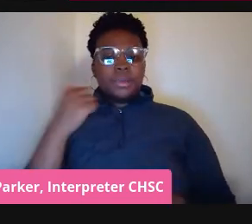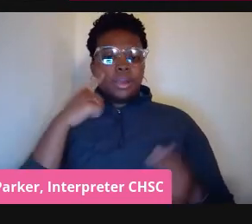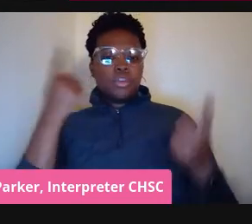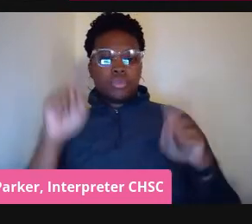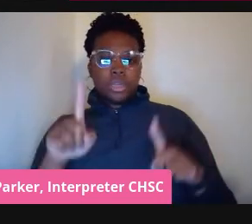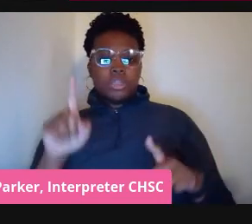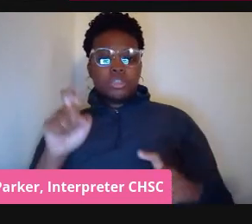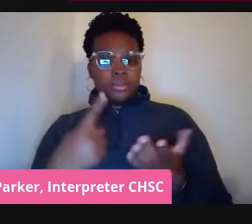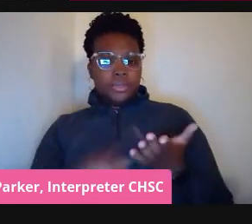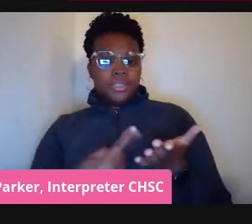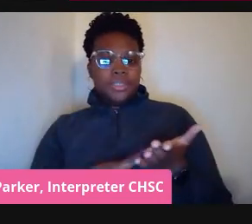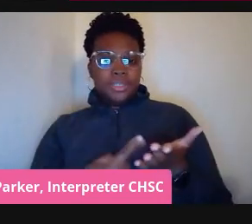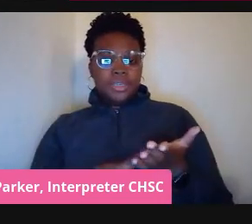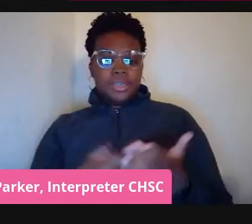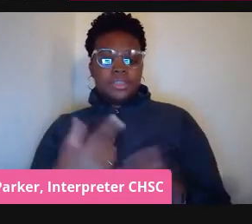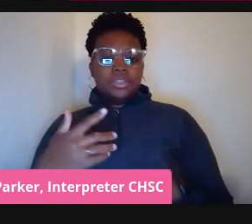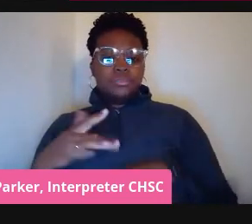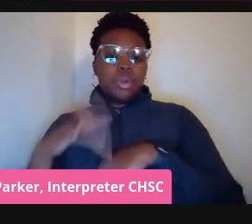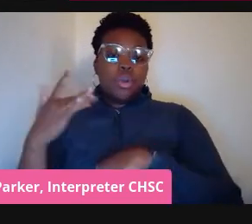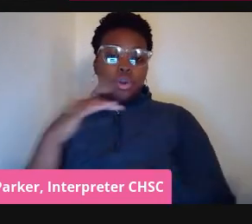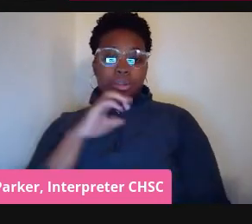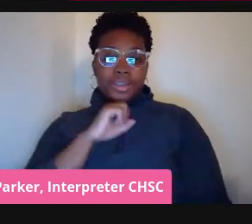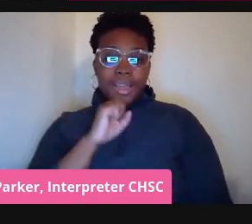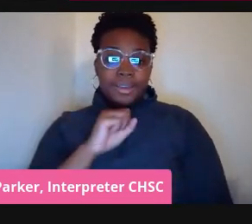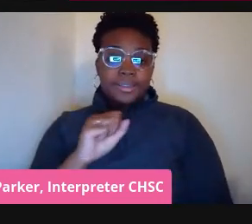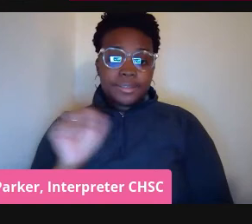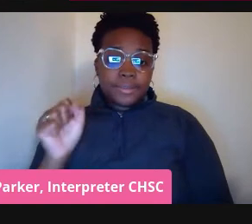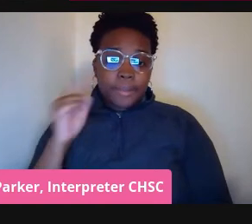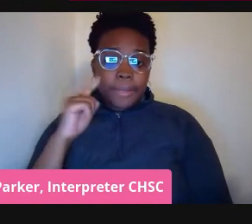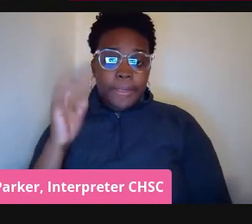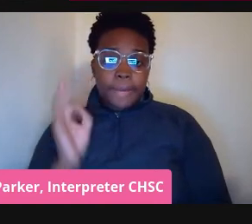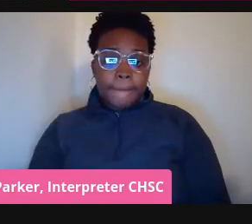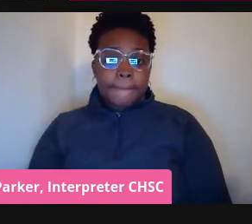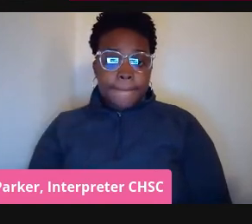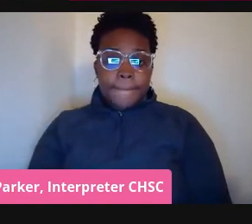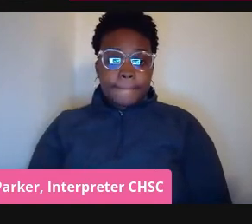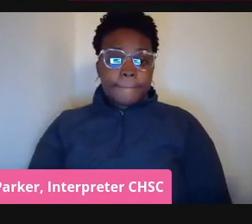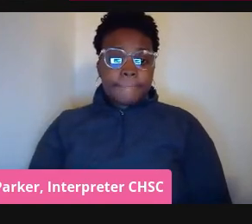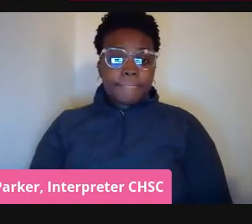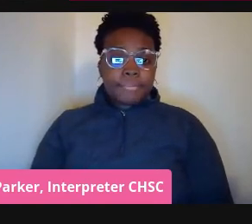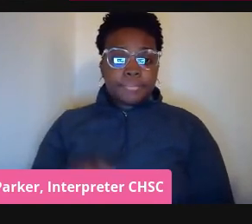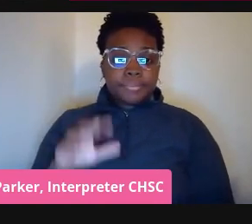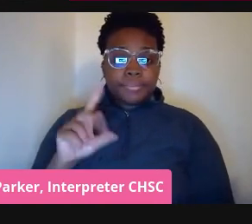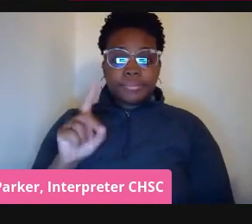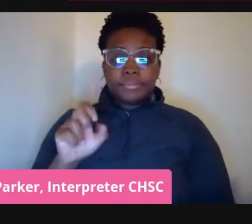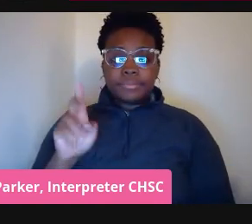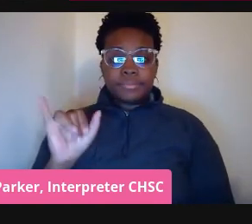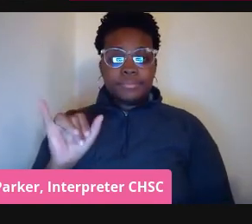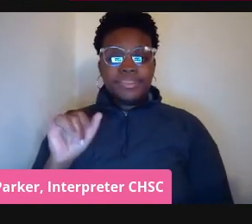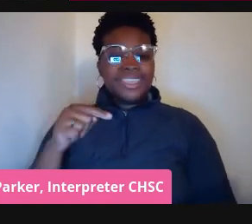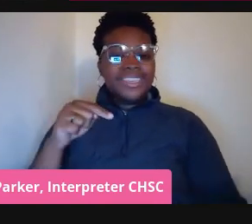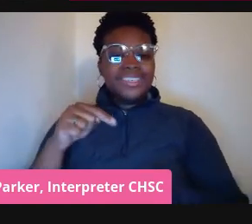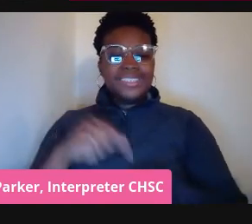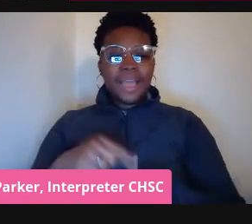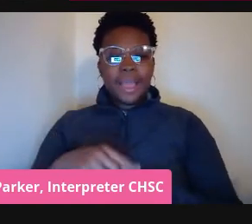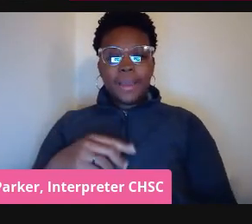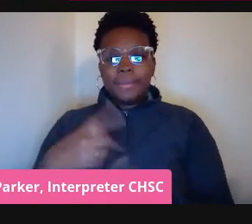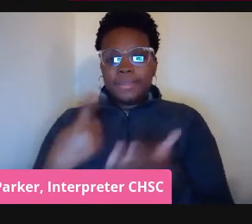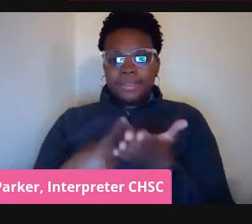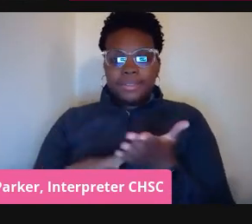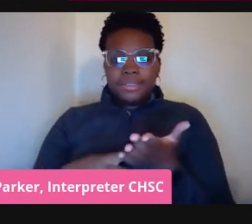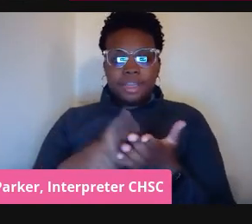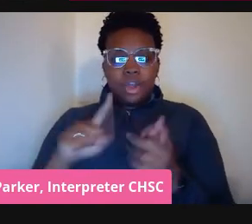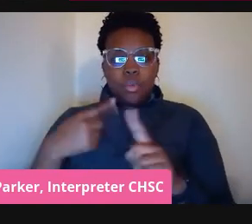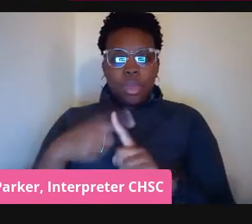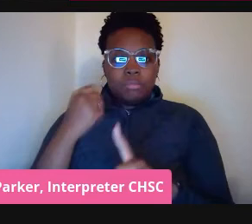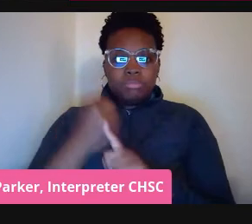talking about at an earlier age, most certainly. Yeah, the time to speak about those things is not when you're in crisis. I mean, that's exactly. not the best moment.